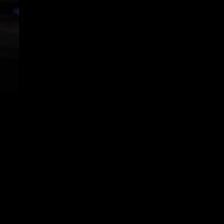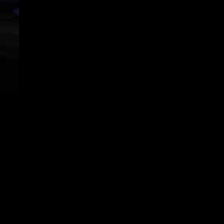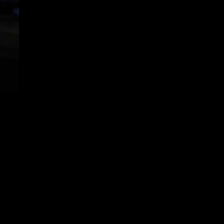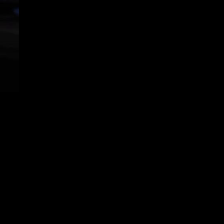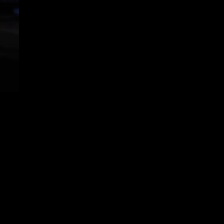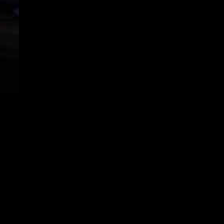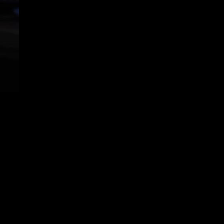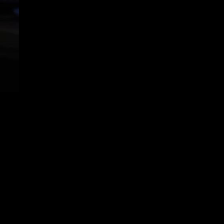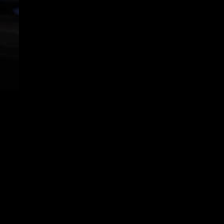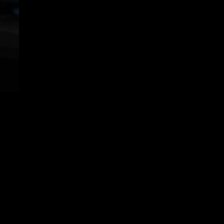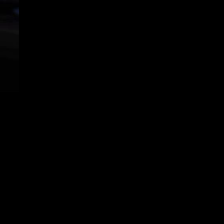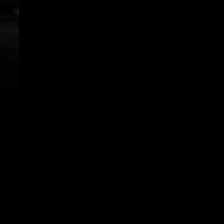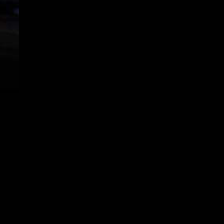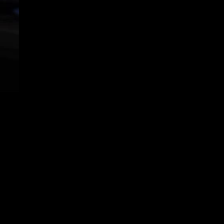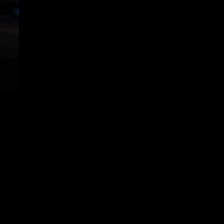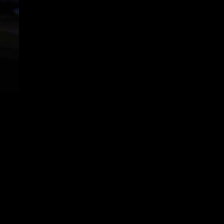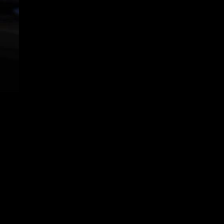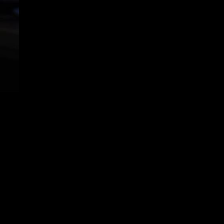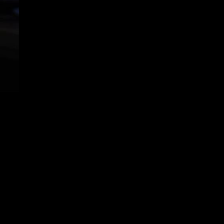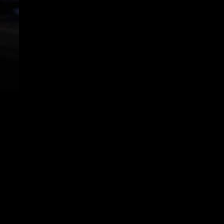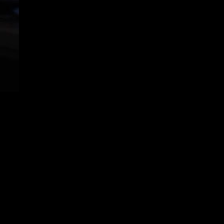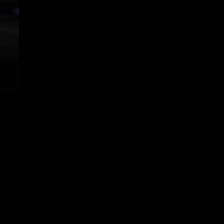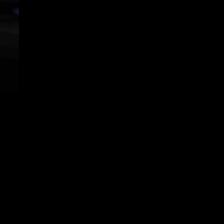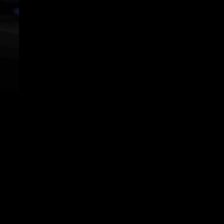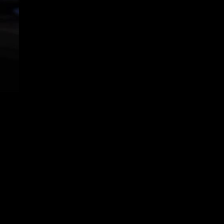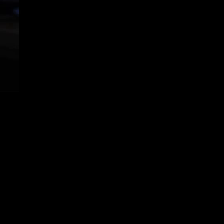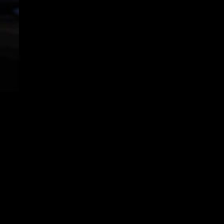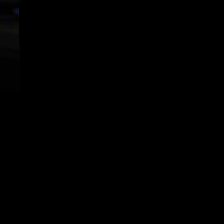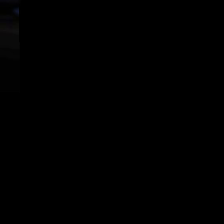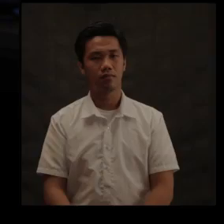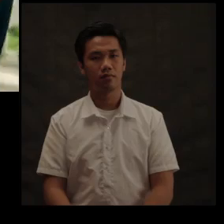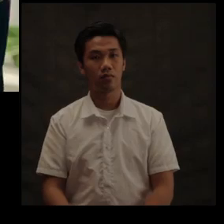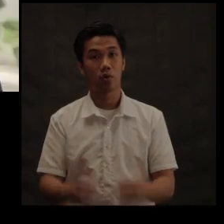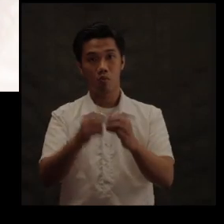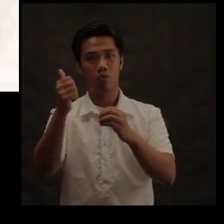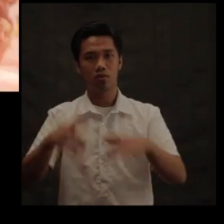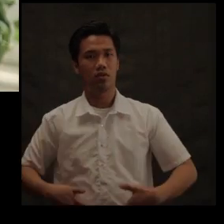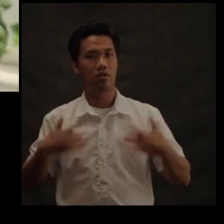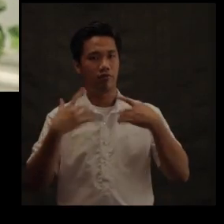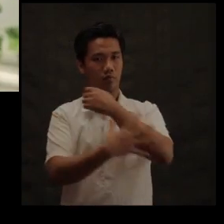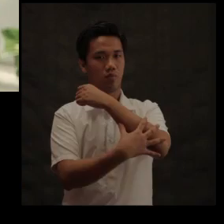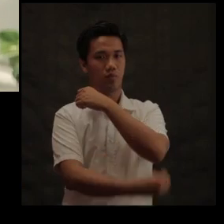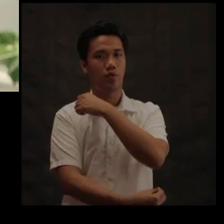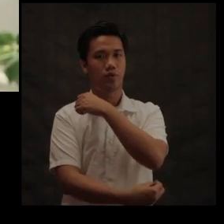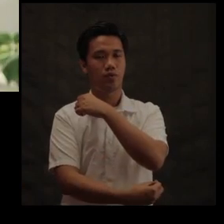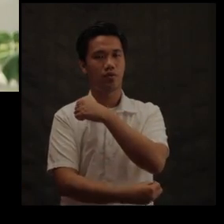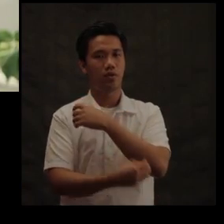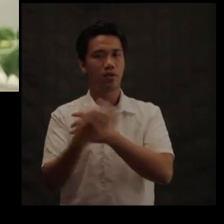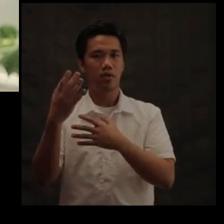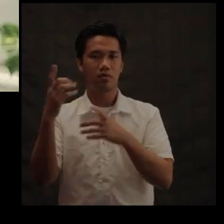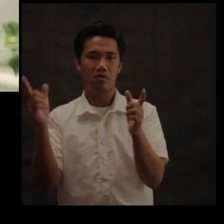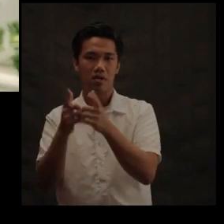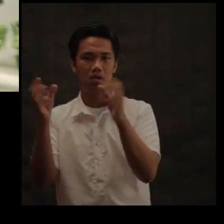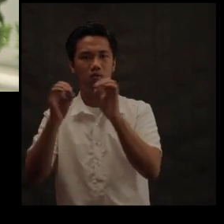with disabilities should be given the chance to vote, because that is our right as Filipinos. Most of them live in poverty